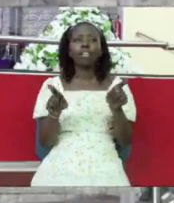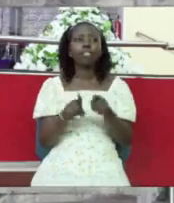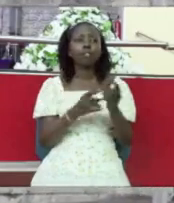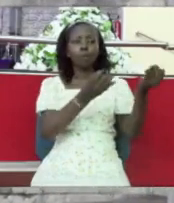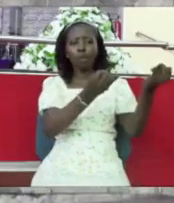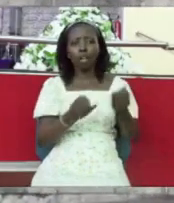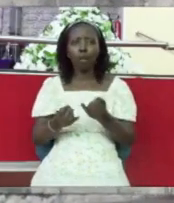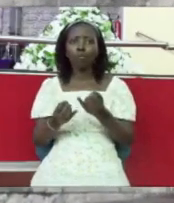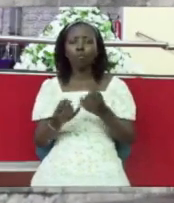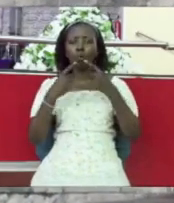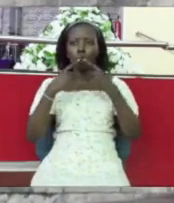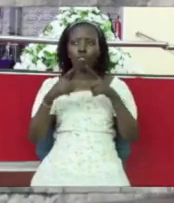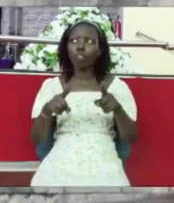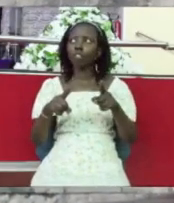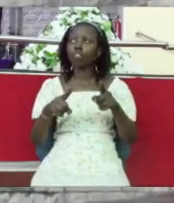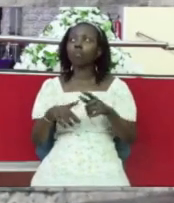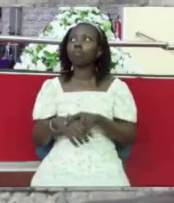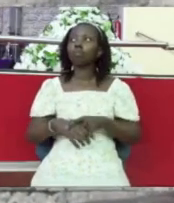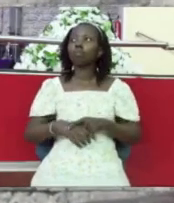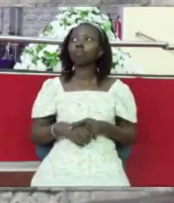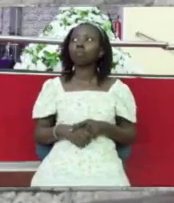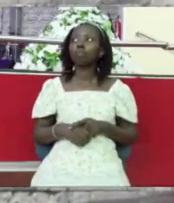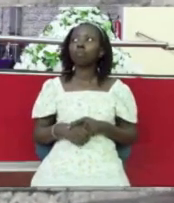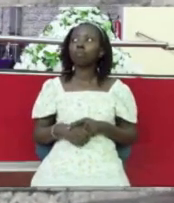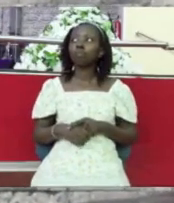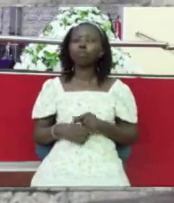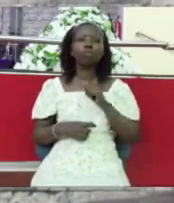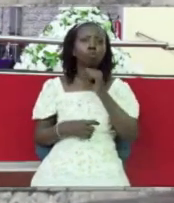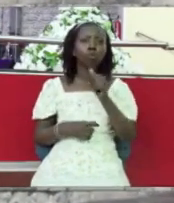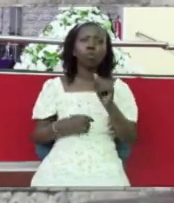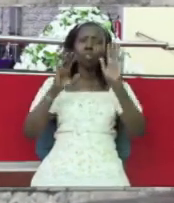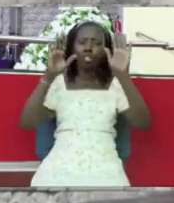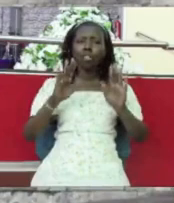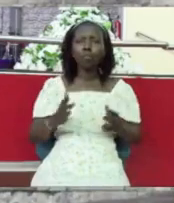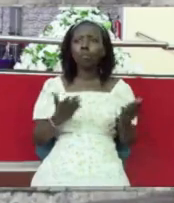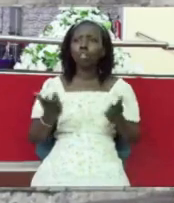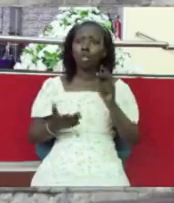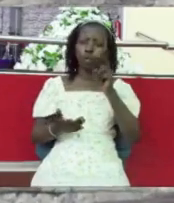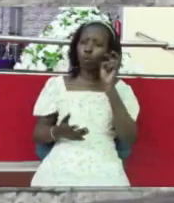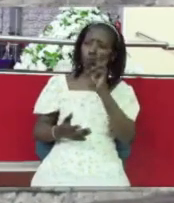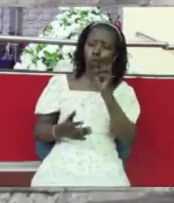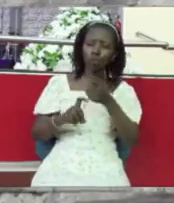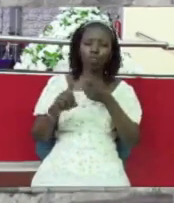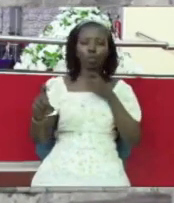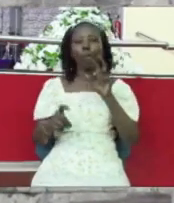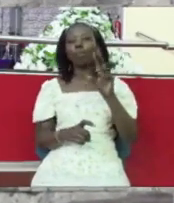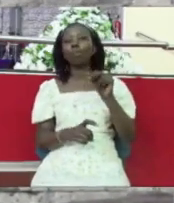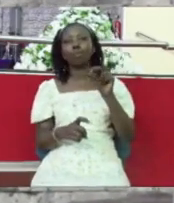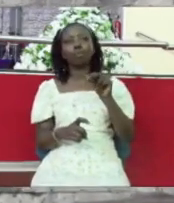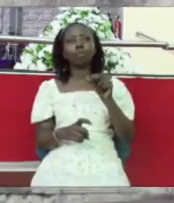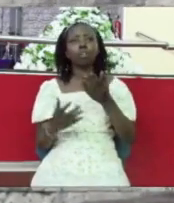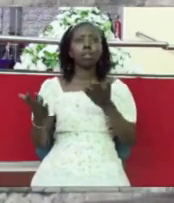confession. Pia wewe tunakukaribisha ukaweza kufanya hili. Doesn't matter where you're receiving us from. Haijarishi unatupokea kutoka wapi. From